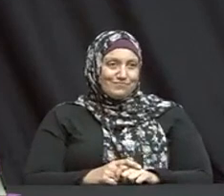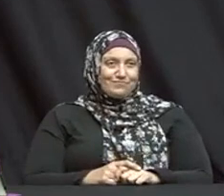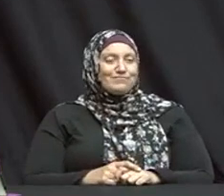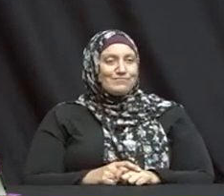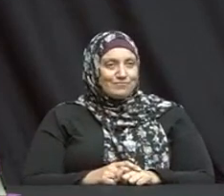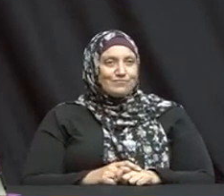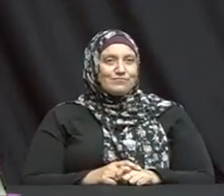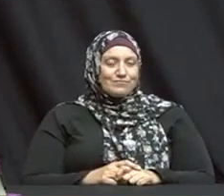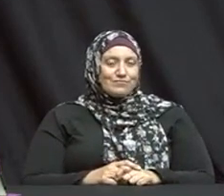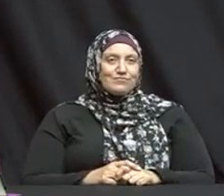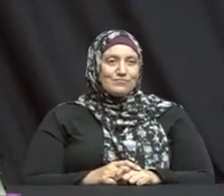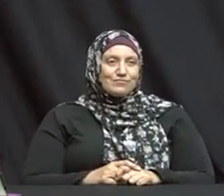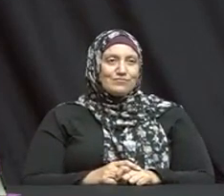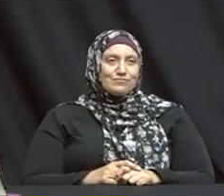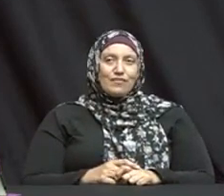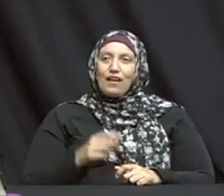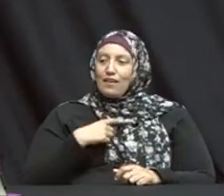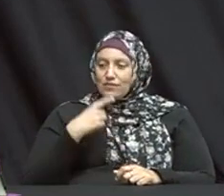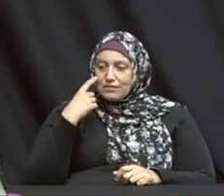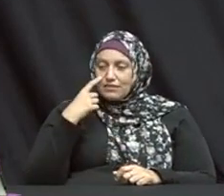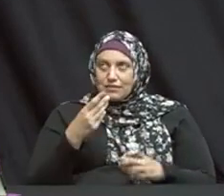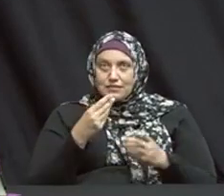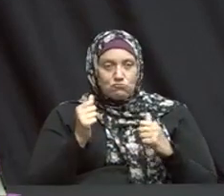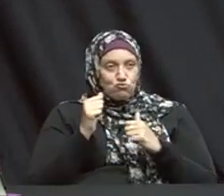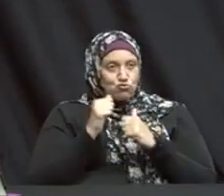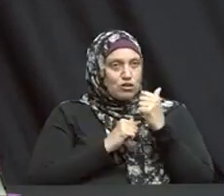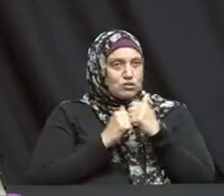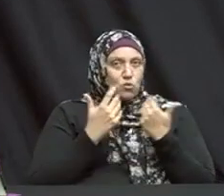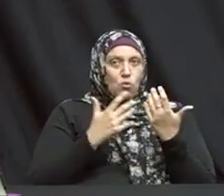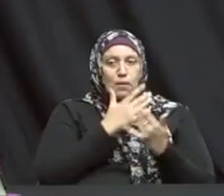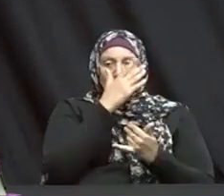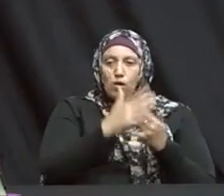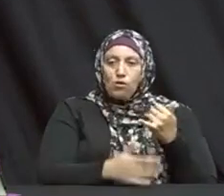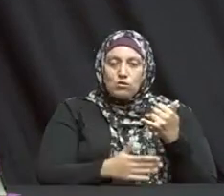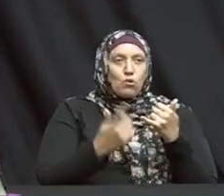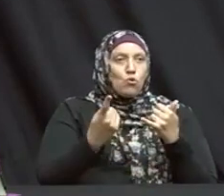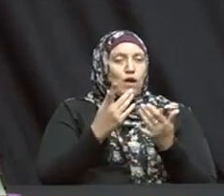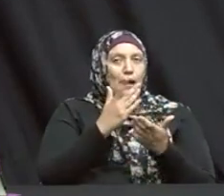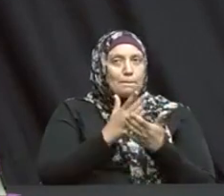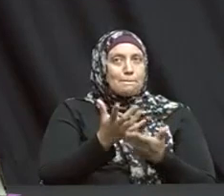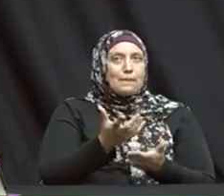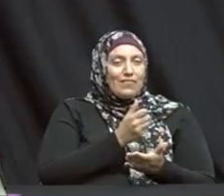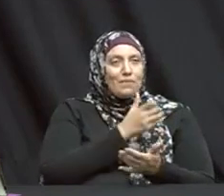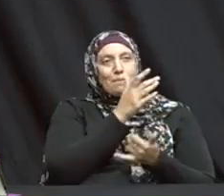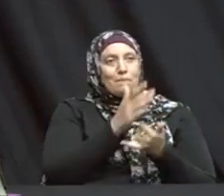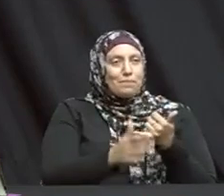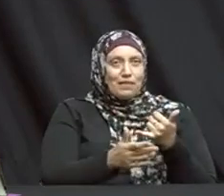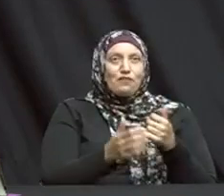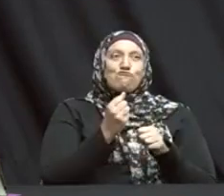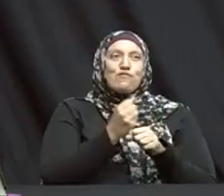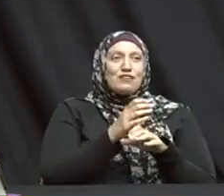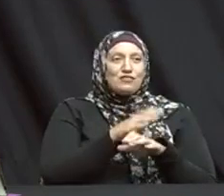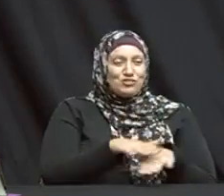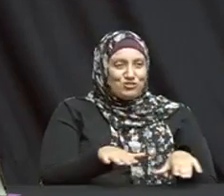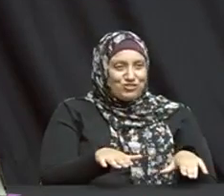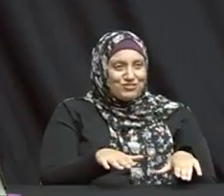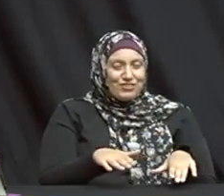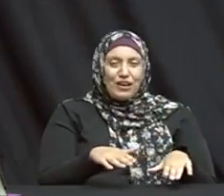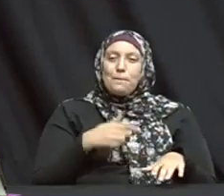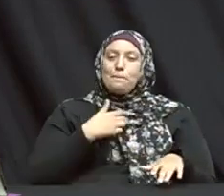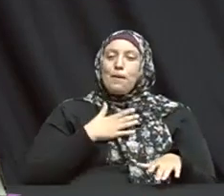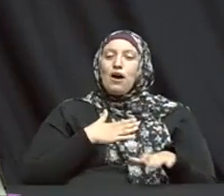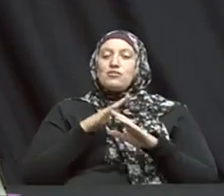And I've seen some of them structured where the ultimate beneficiaries are the grandchildren, and that the children get the use of the assets. They're often where, the children